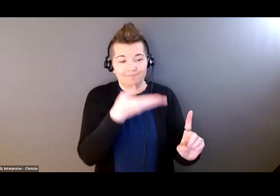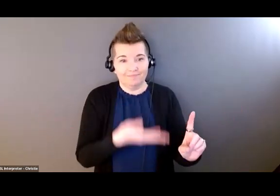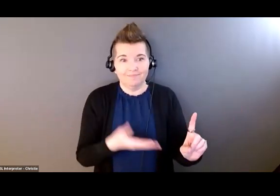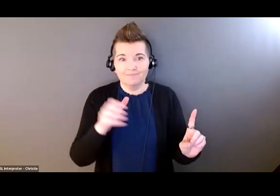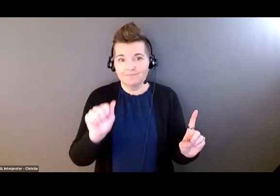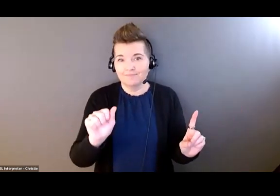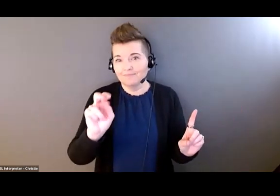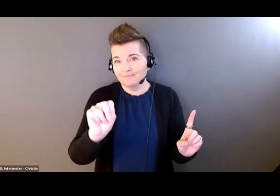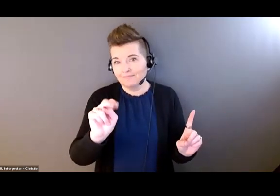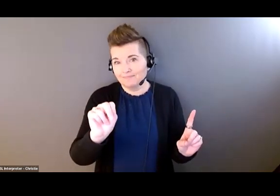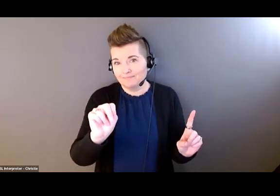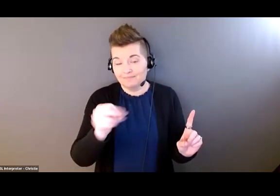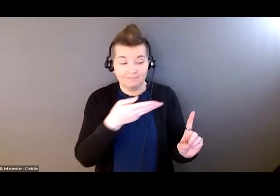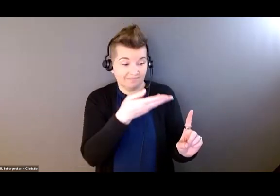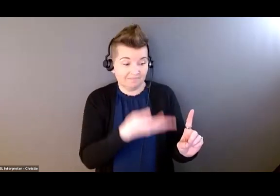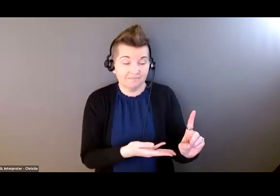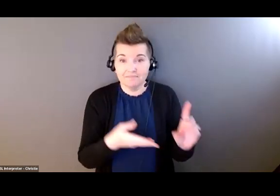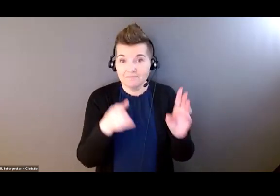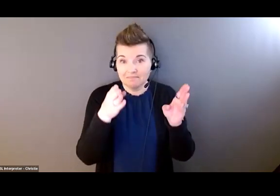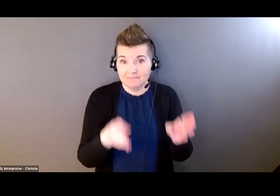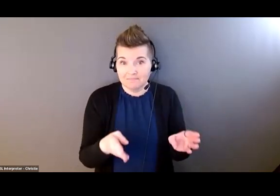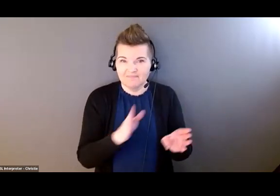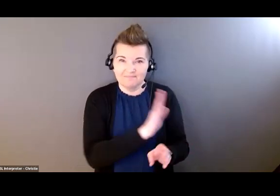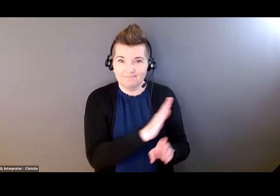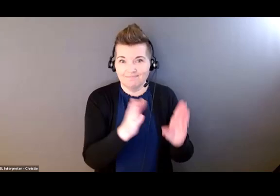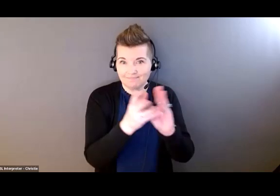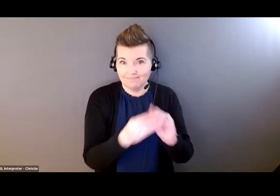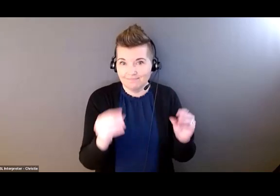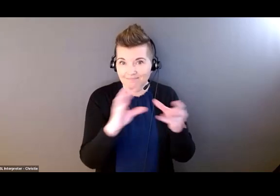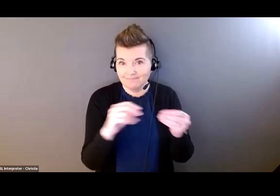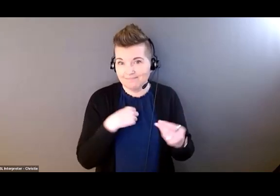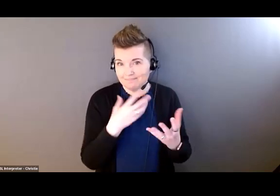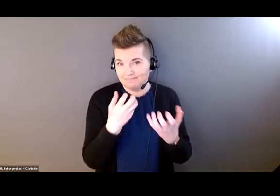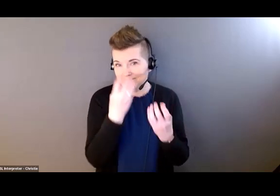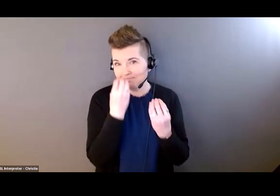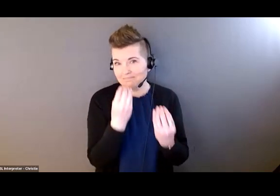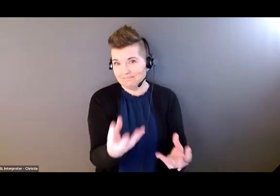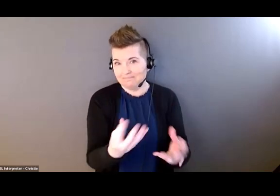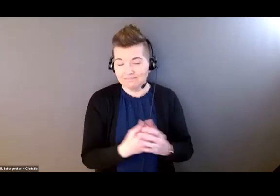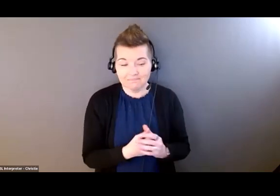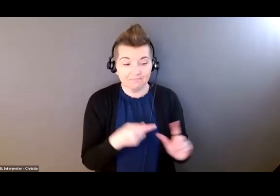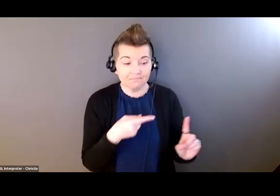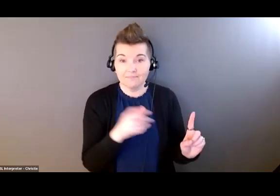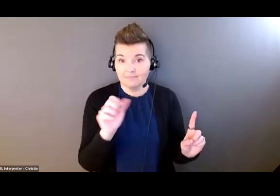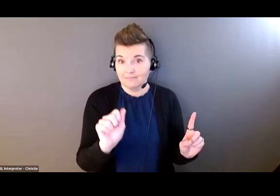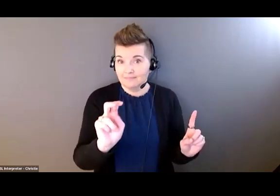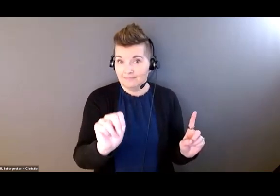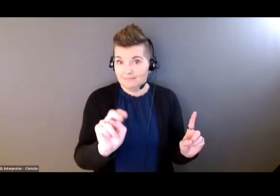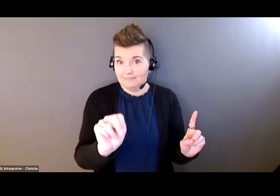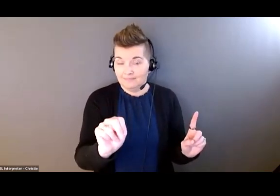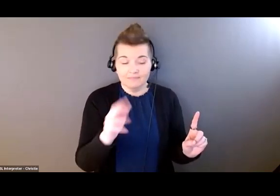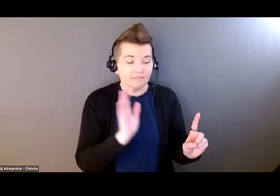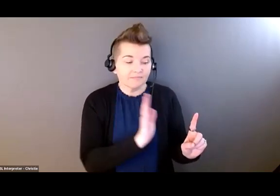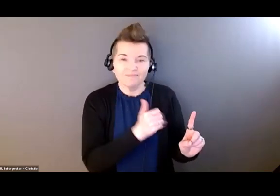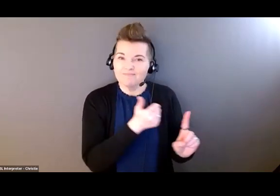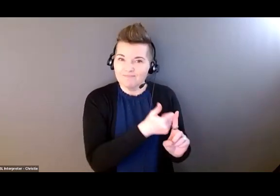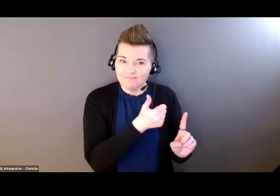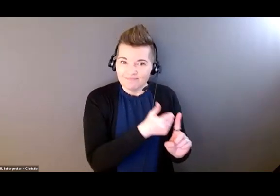Before we begin, I wanted to start to introduce you to Anne and to share part of Anne's story.